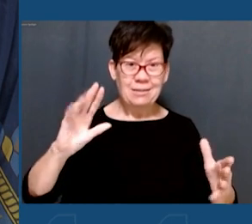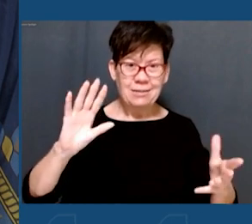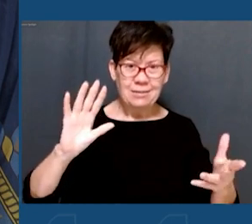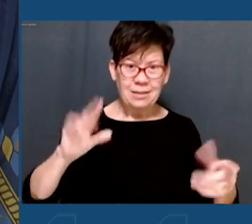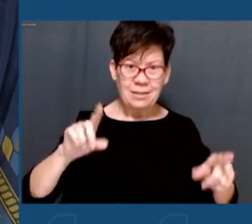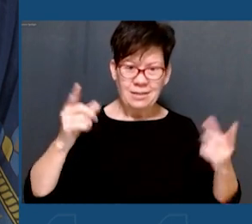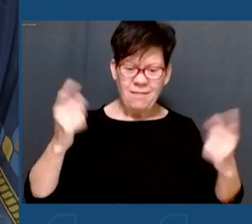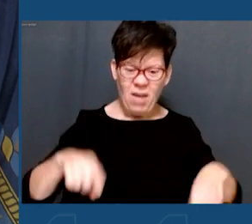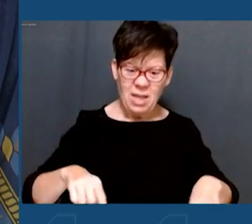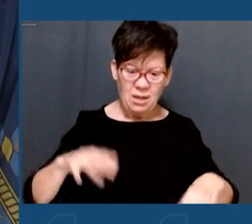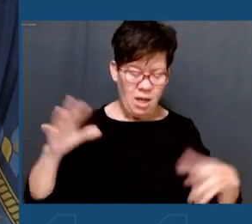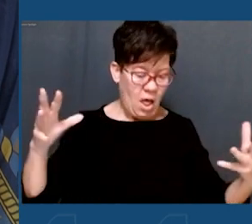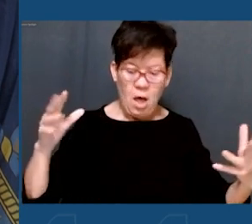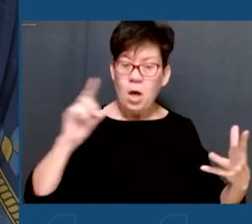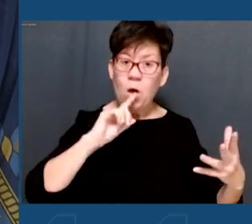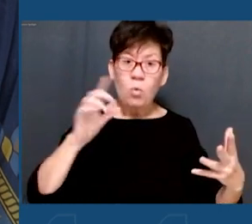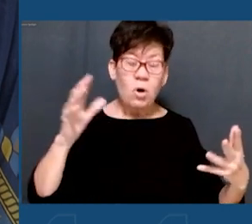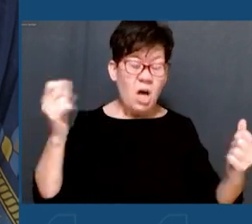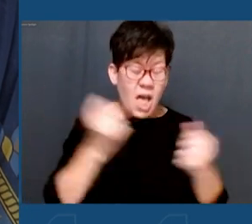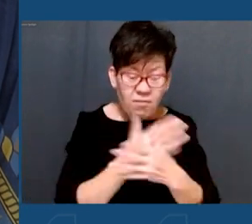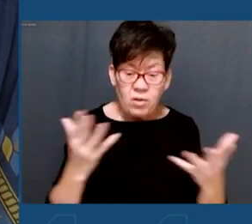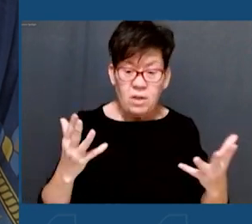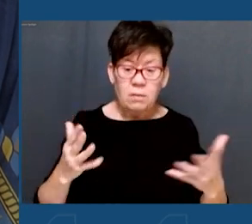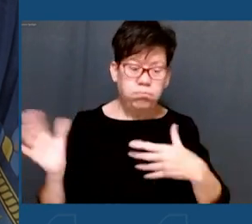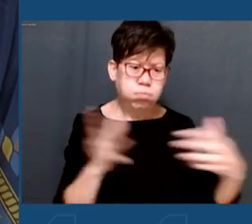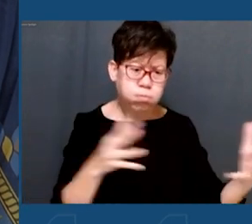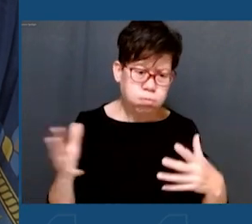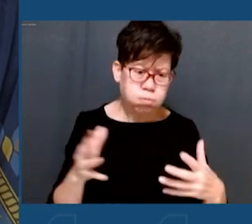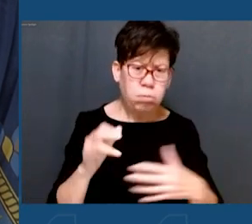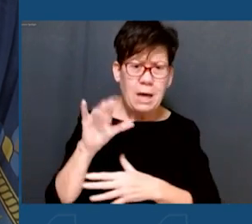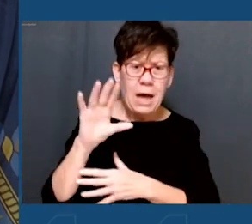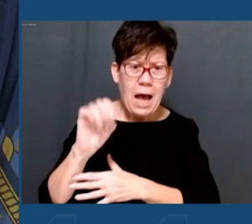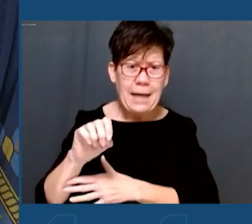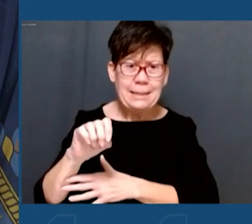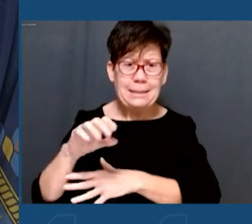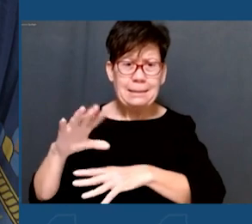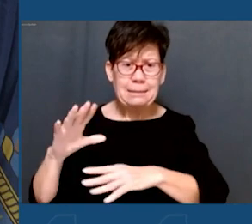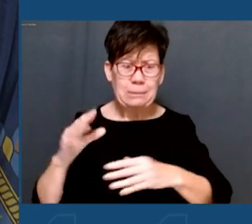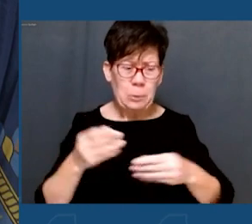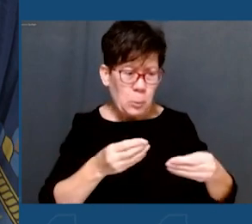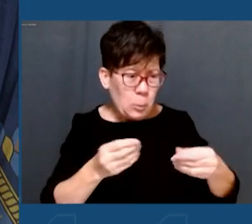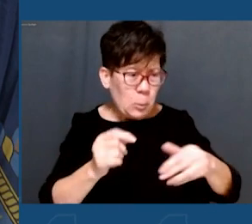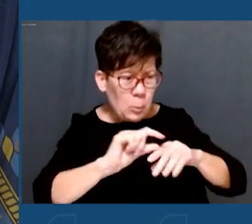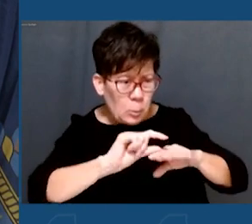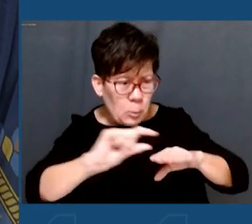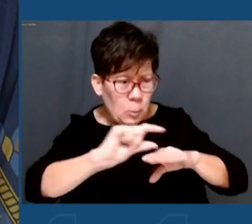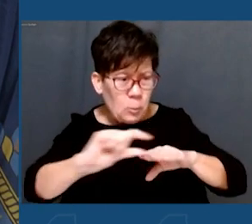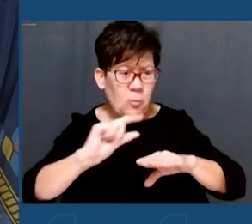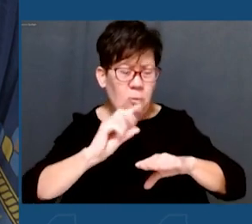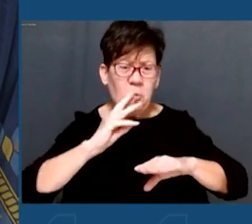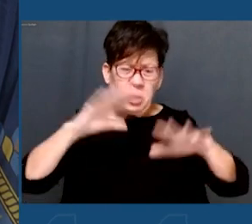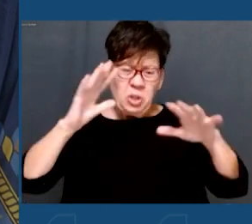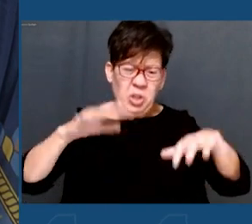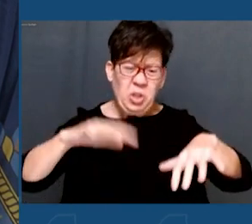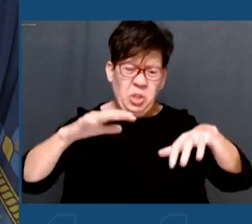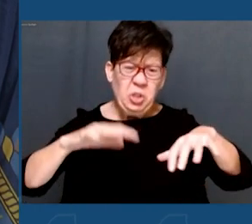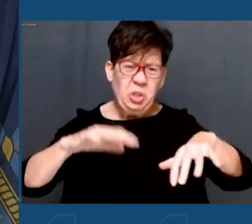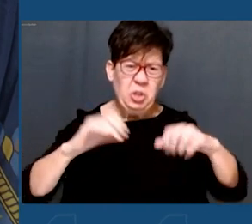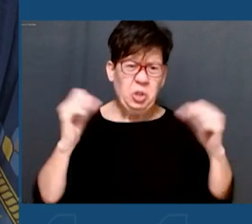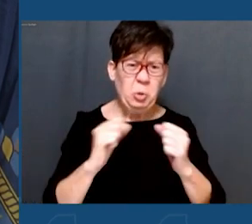wind, ice, snow, freezing rain. It's going to be extraordinary, and the